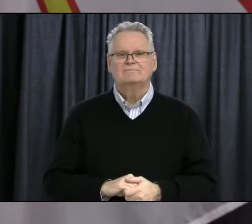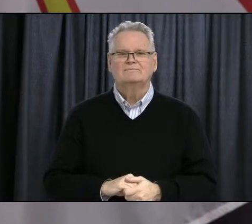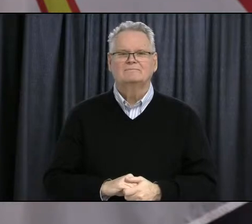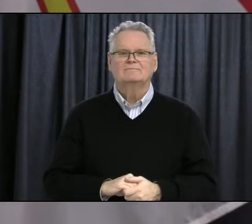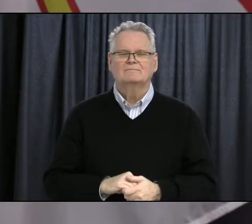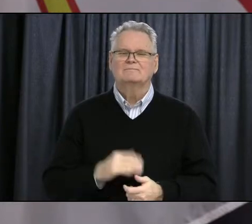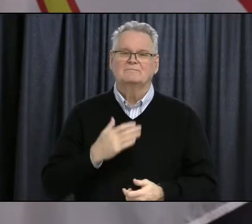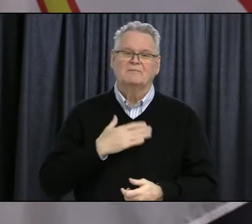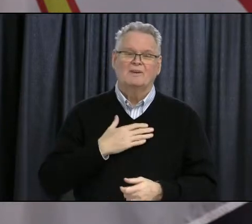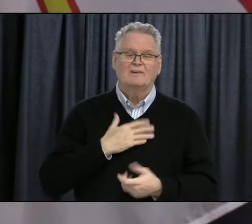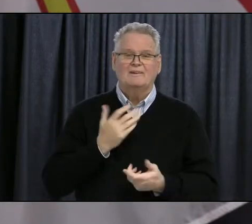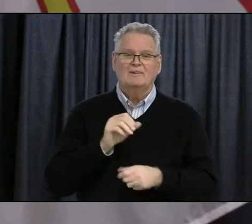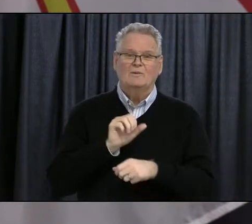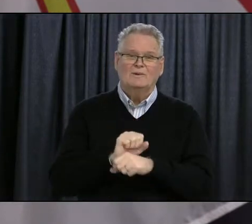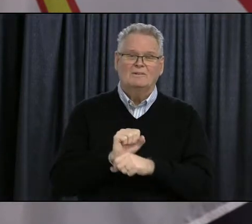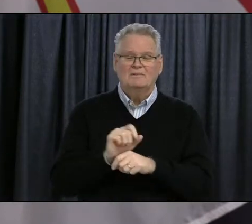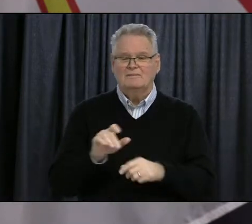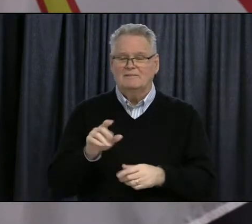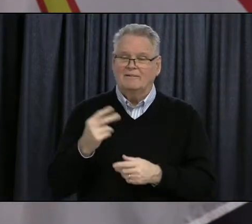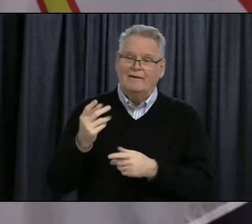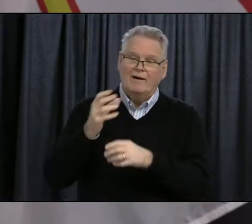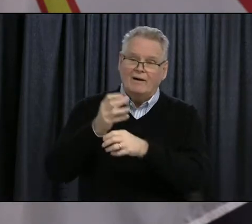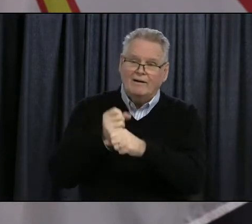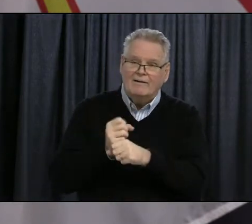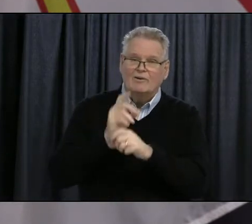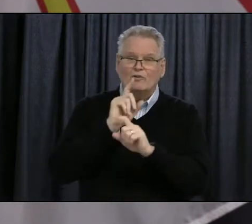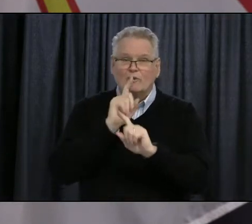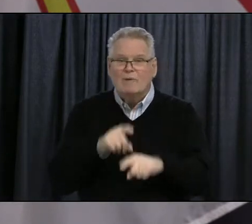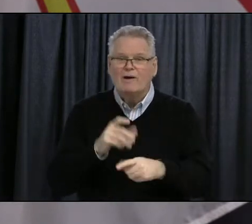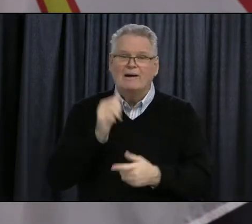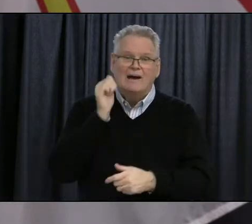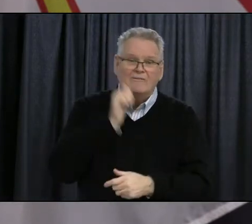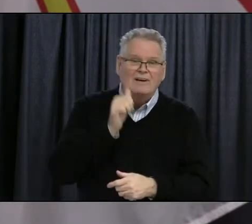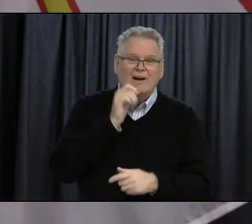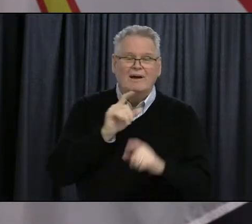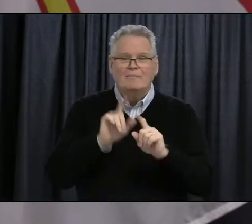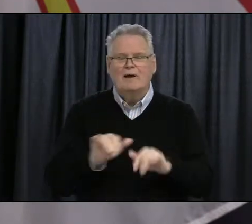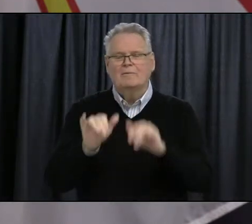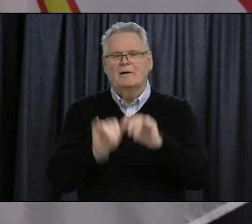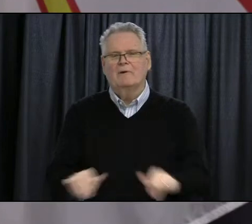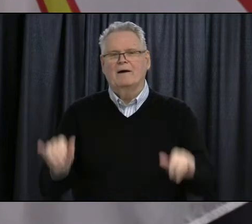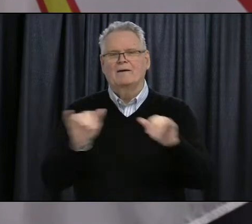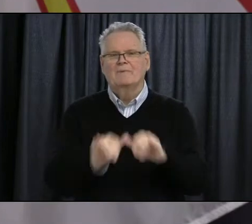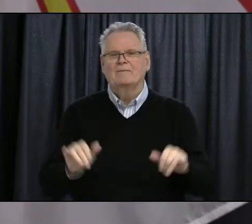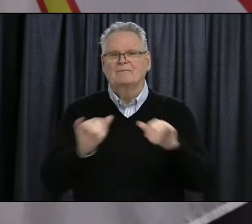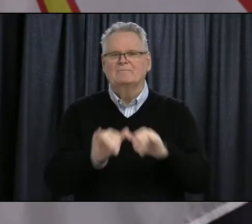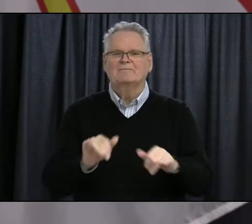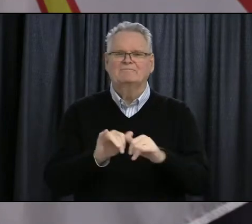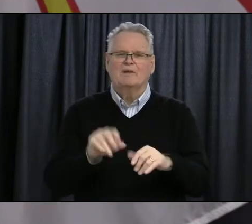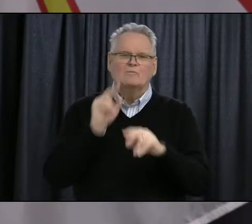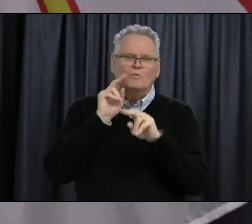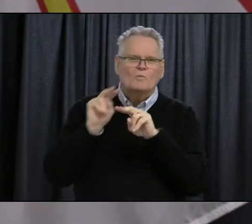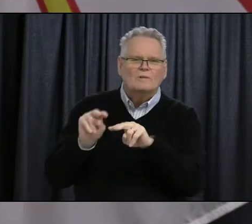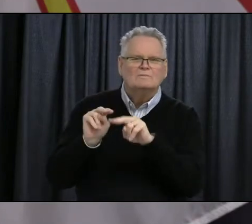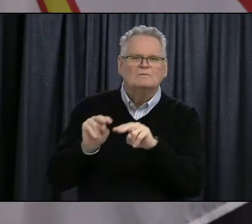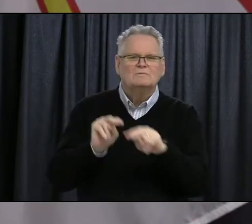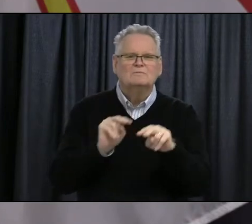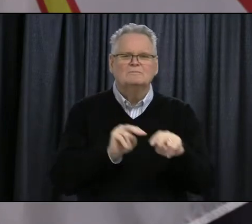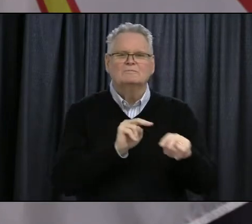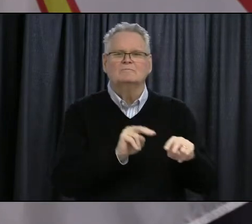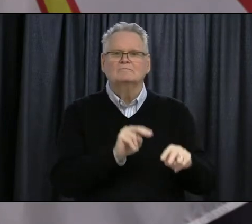in the sense that, you have to, there's qualifications and people have to meet those qualifications, and they're appointed to that, and they're an independent and impartial